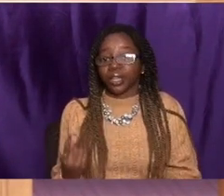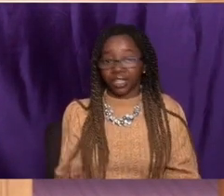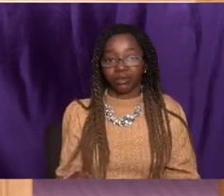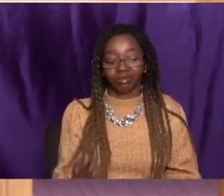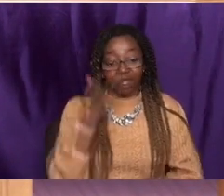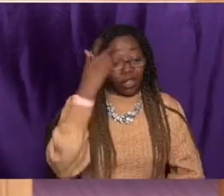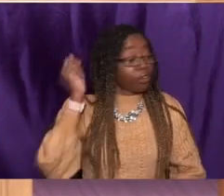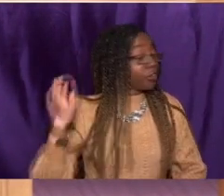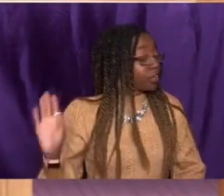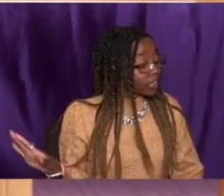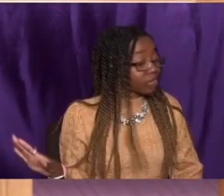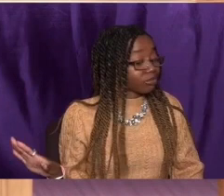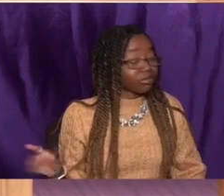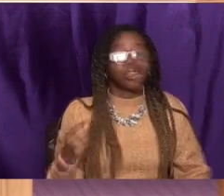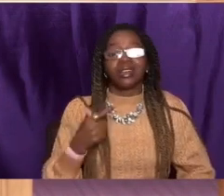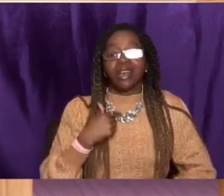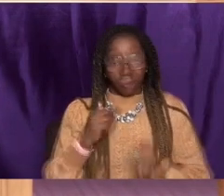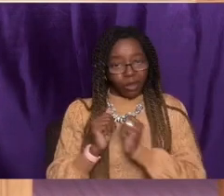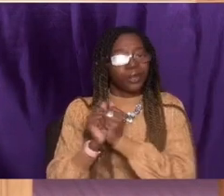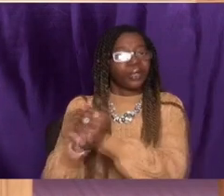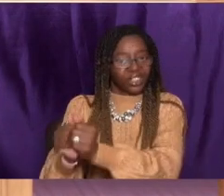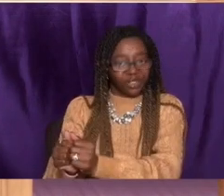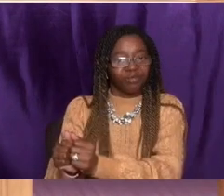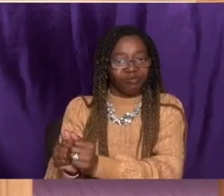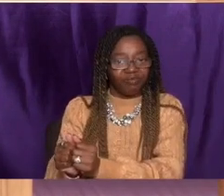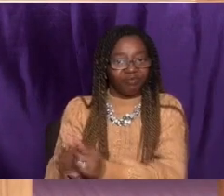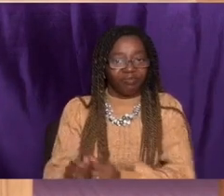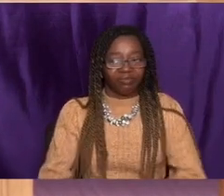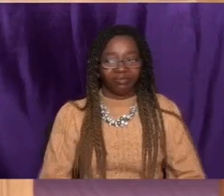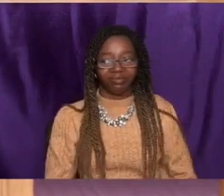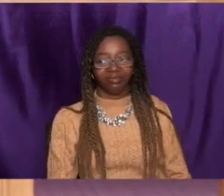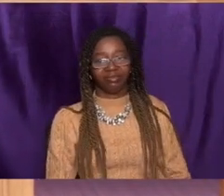bunk all of that, I'm going to be with you.